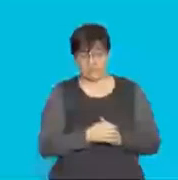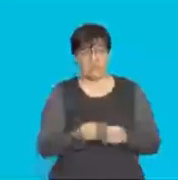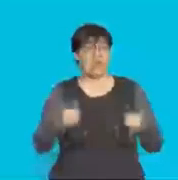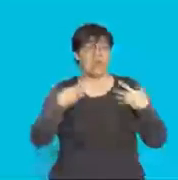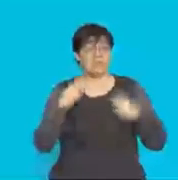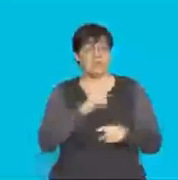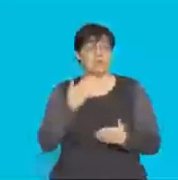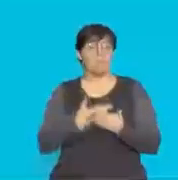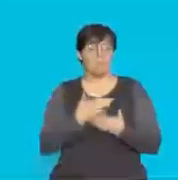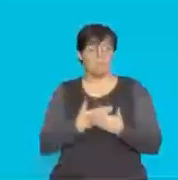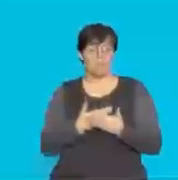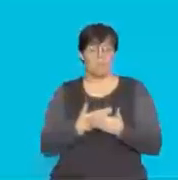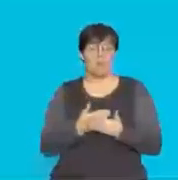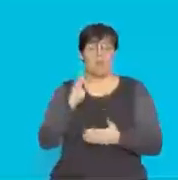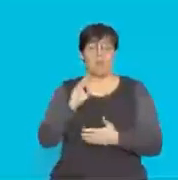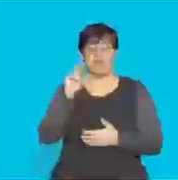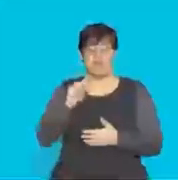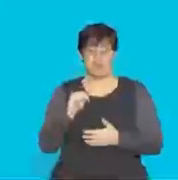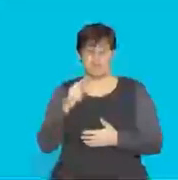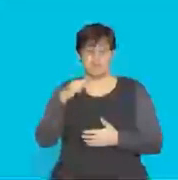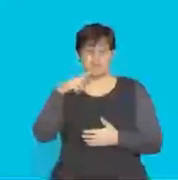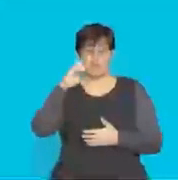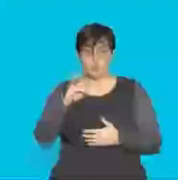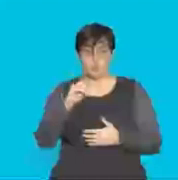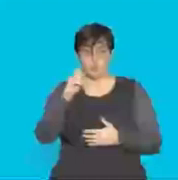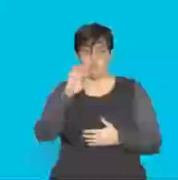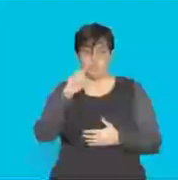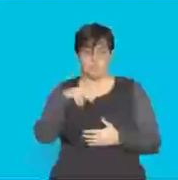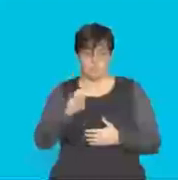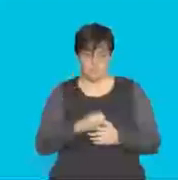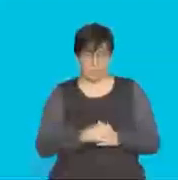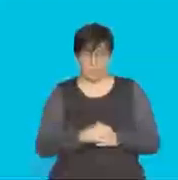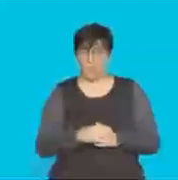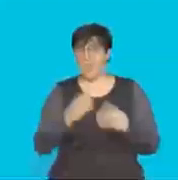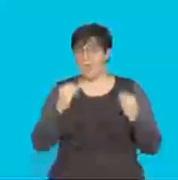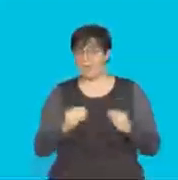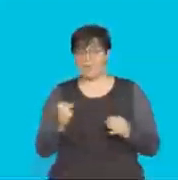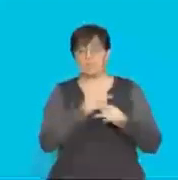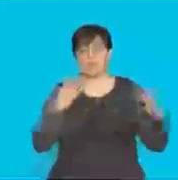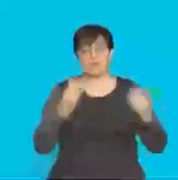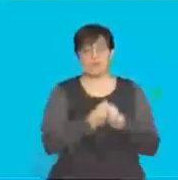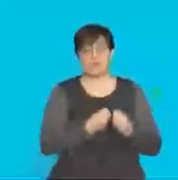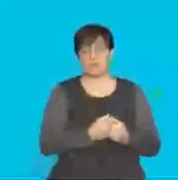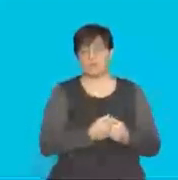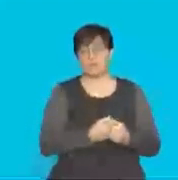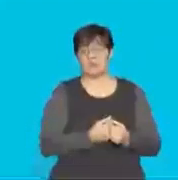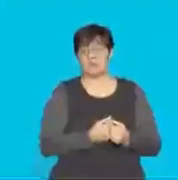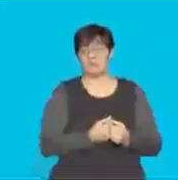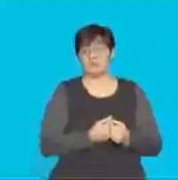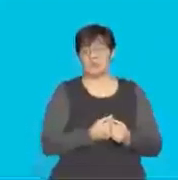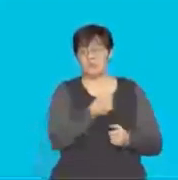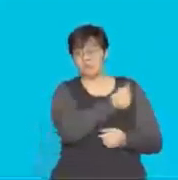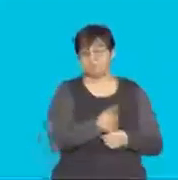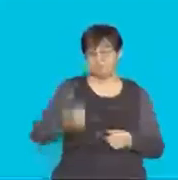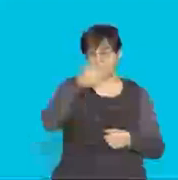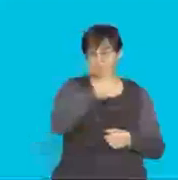the possibilities in the F1 genotype. And so here we have, I'll start off with the homozygous dominant, which